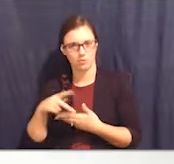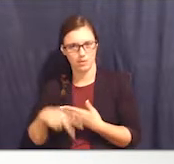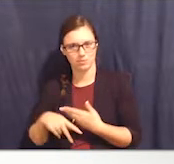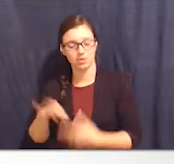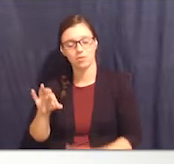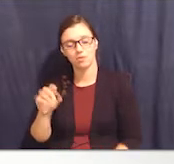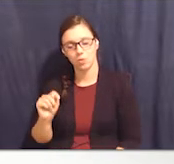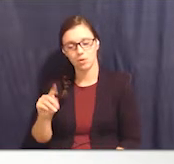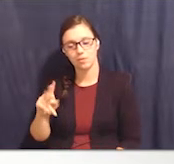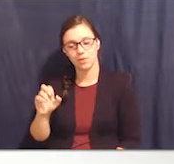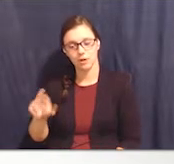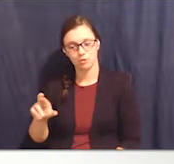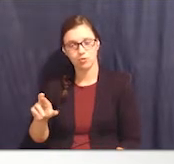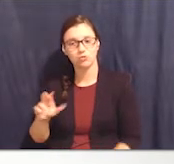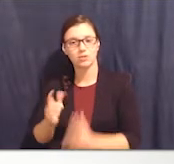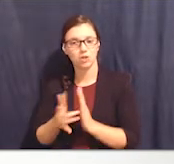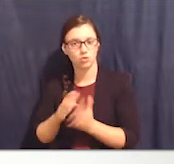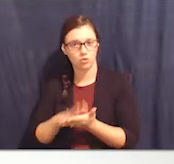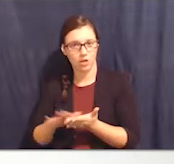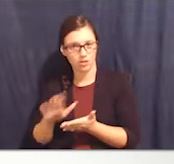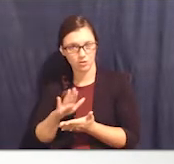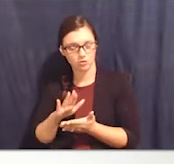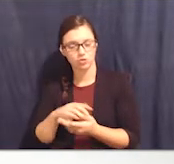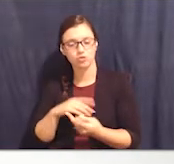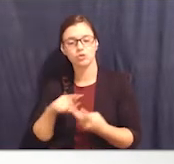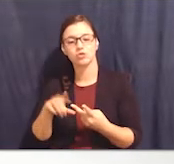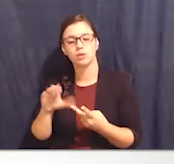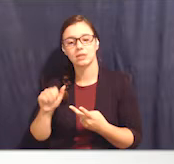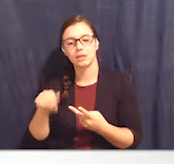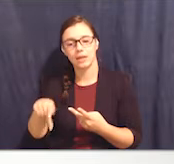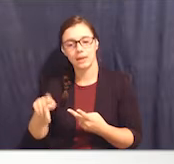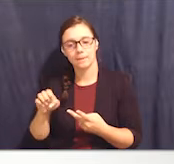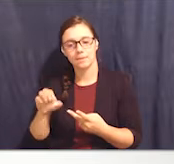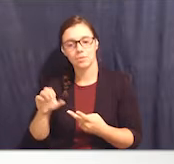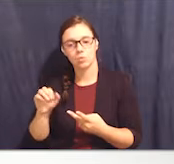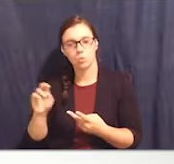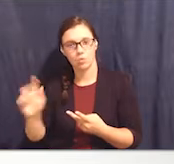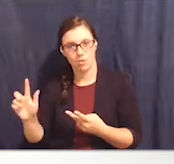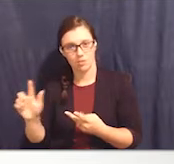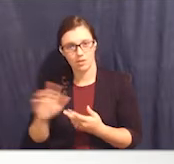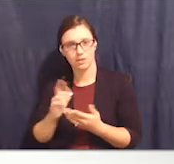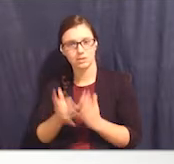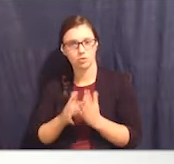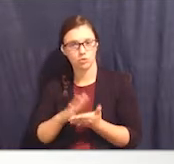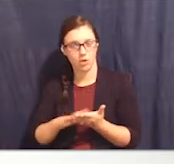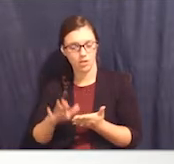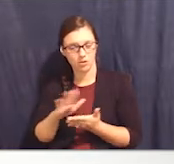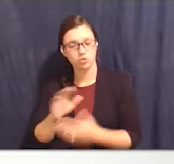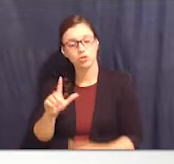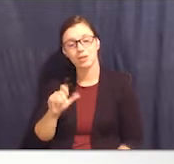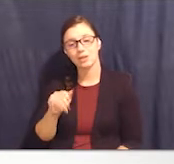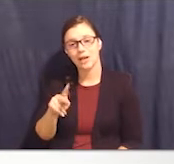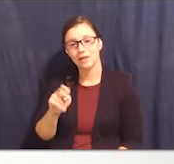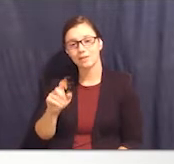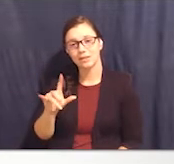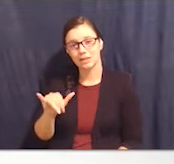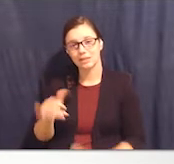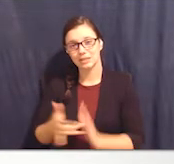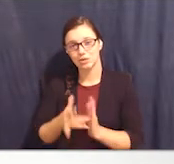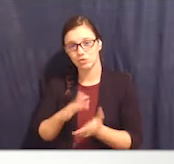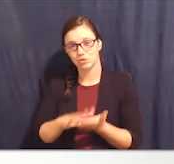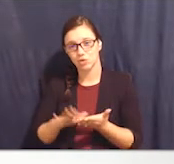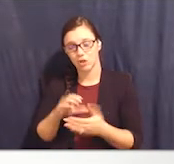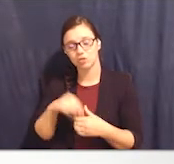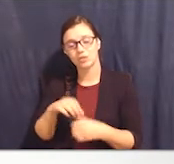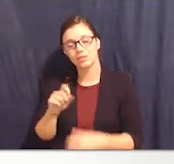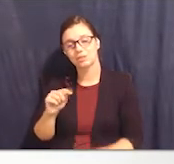to Lively Technical College? McFadder down in Davie, that's Broward College, right under Sheraton.